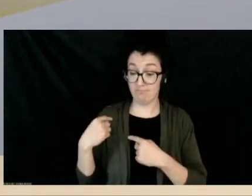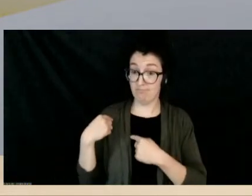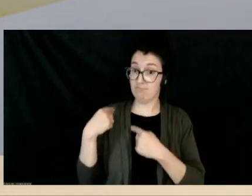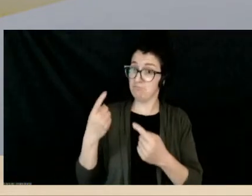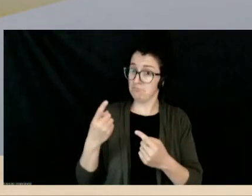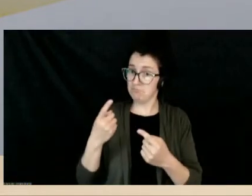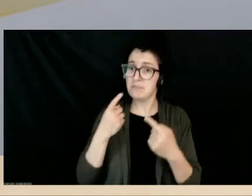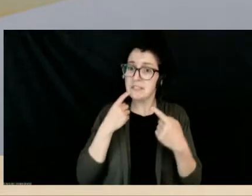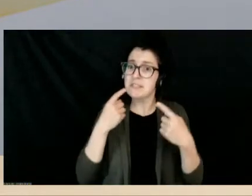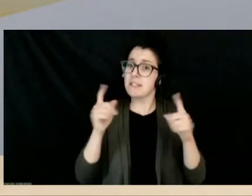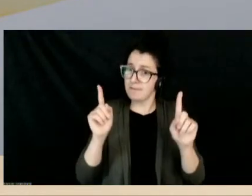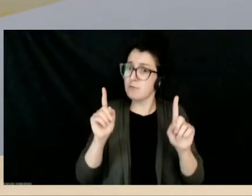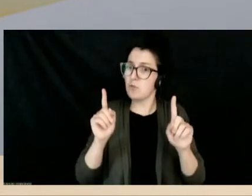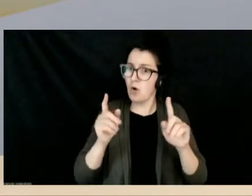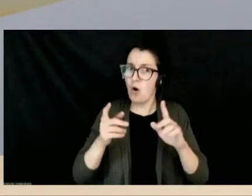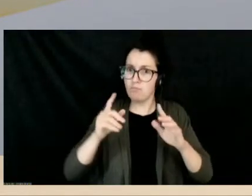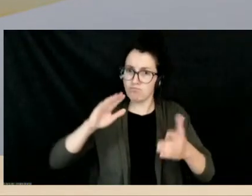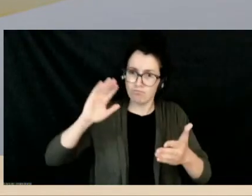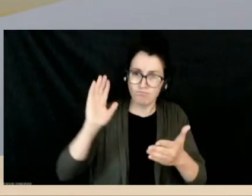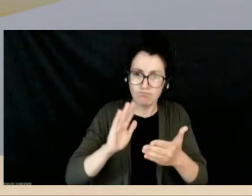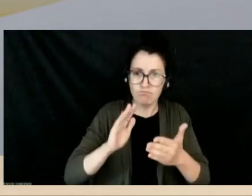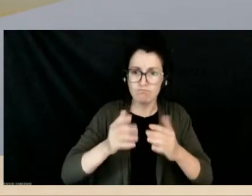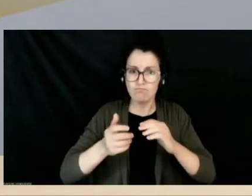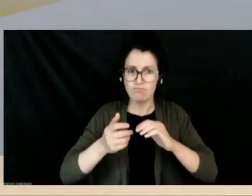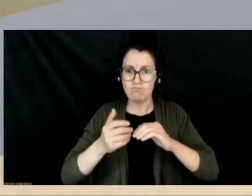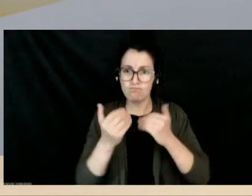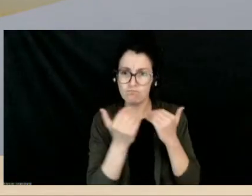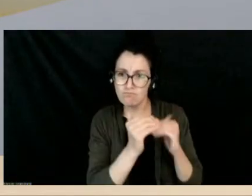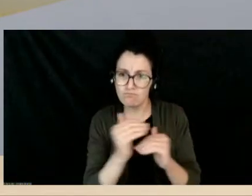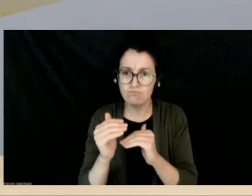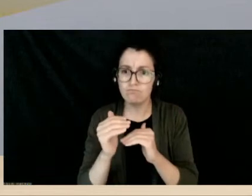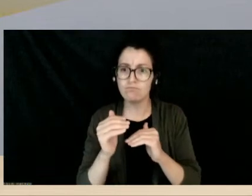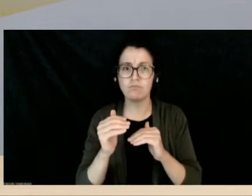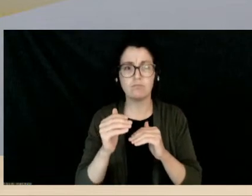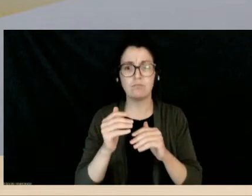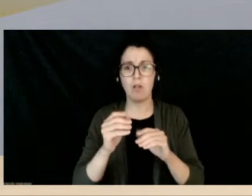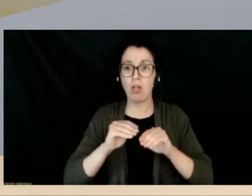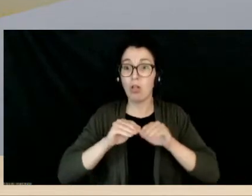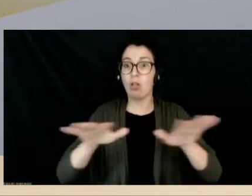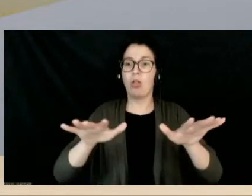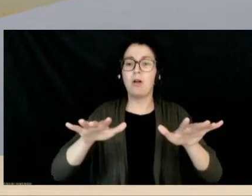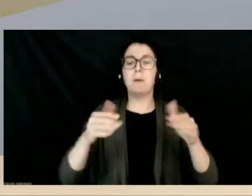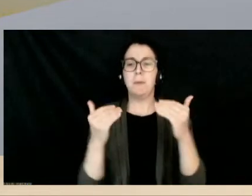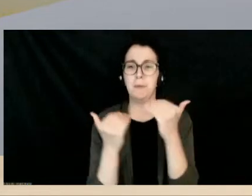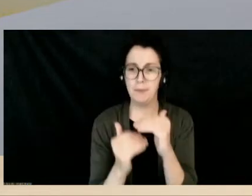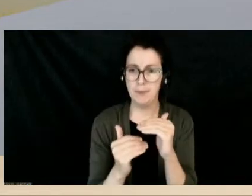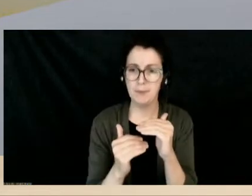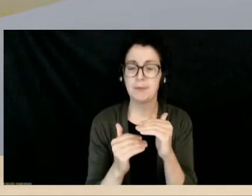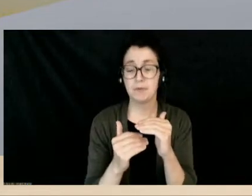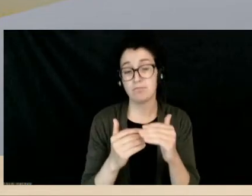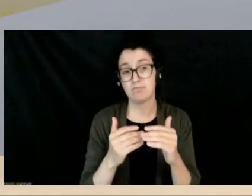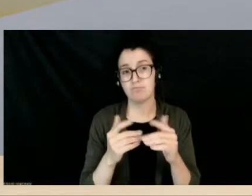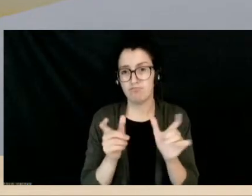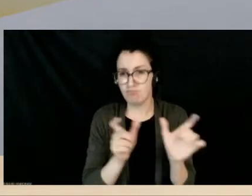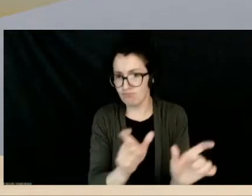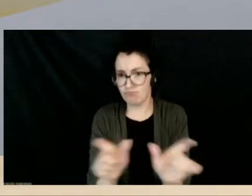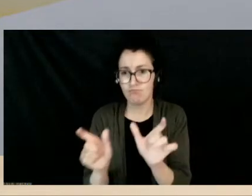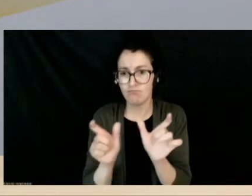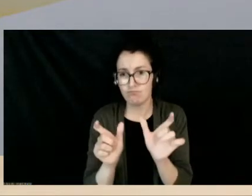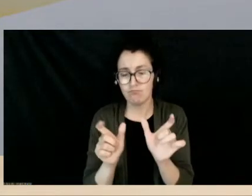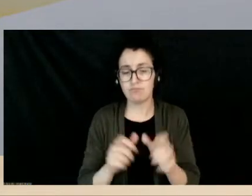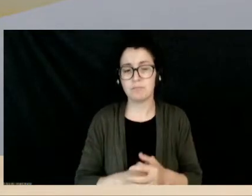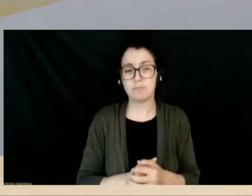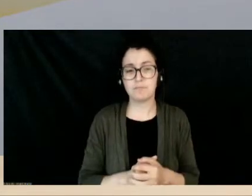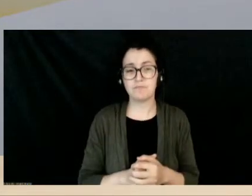by working together to limit importation and to manage cases when we've had outbreaks. We can be grateful that we've been able to manage